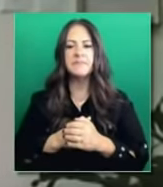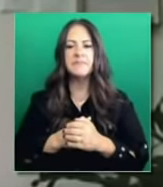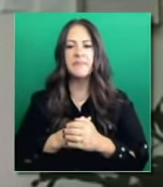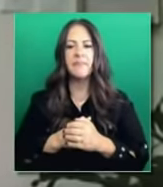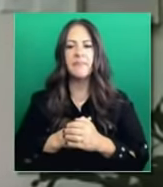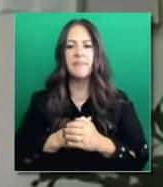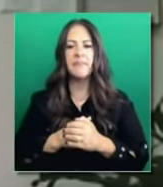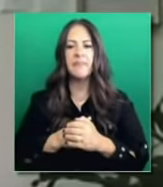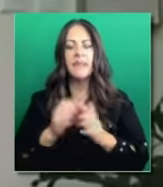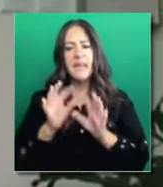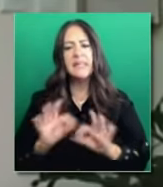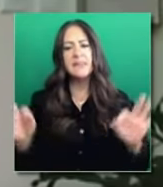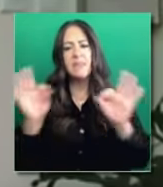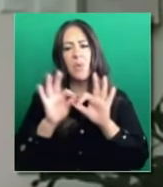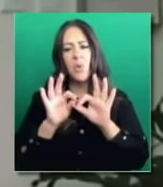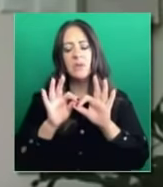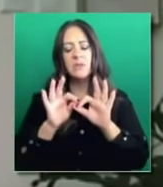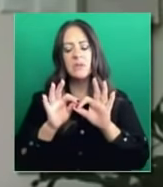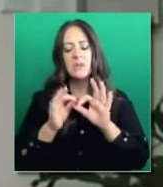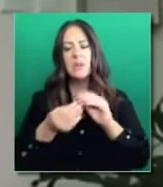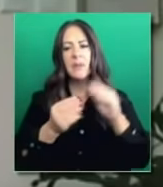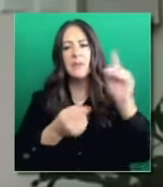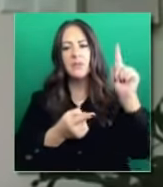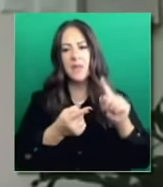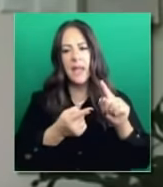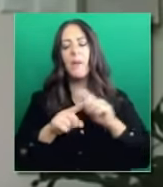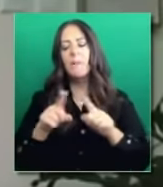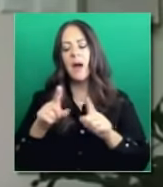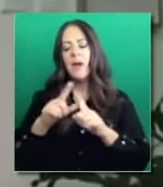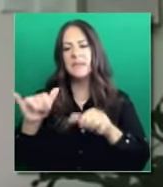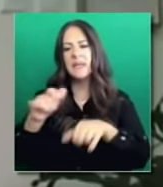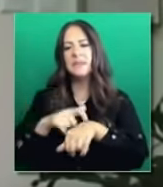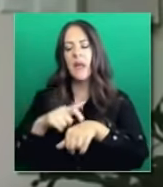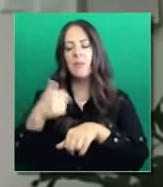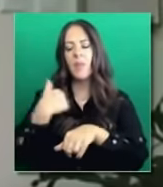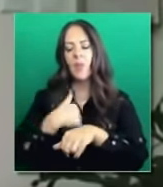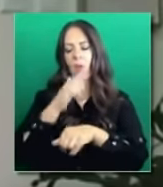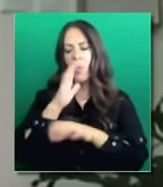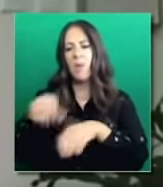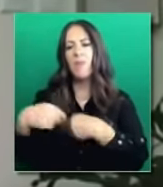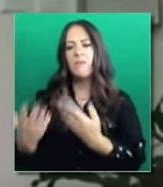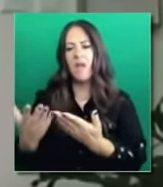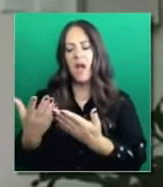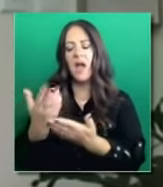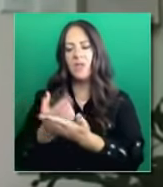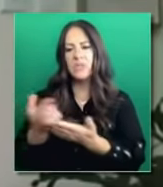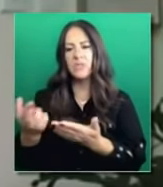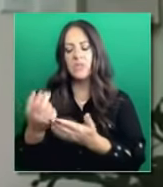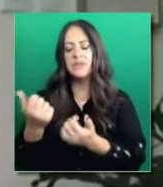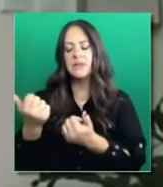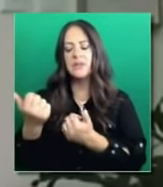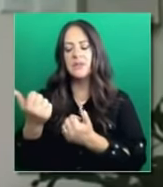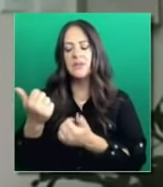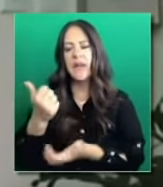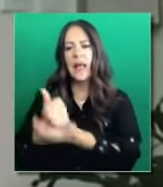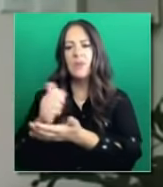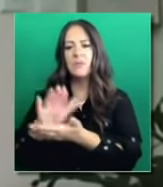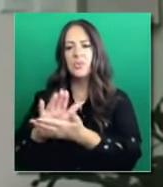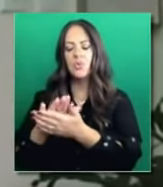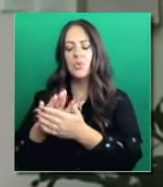very important there, but those resources will be available. We mentioned earlier that there are also